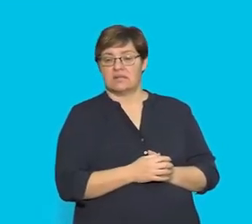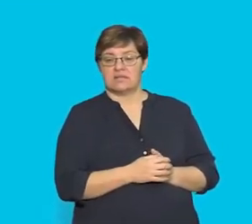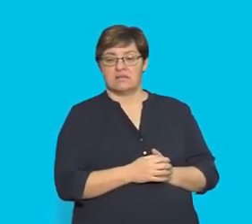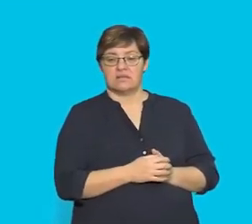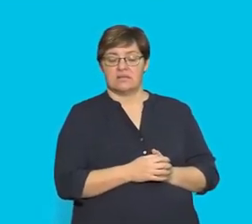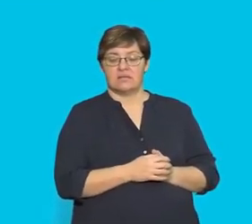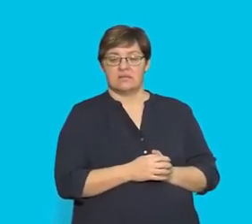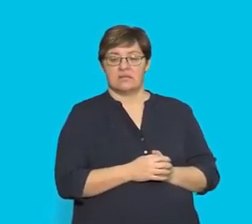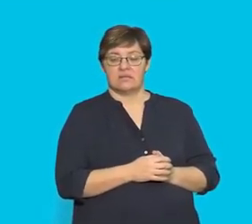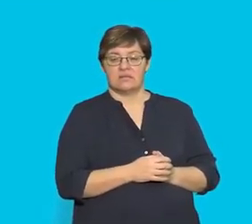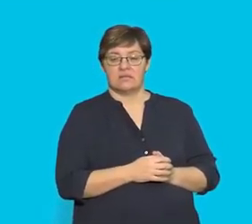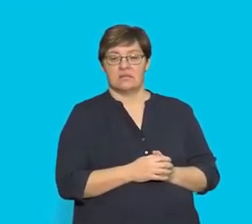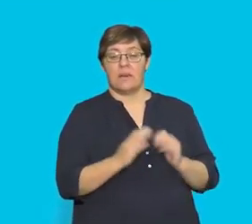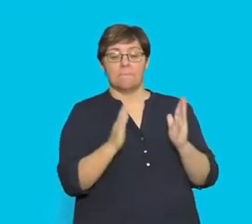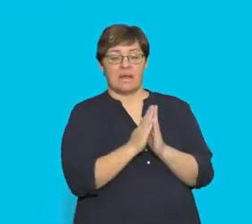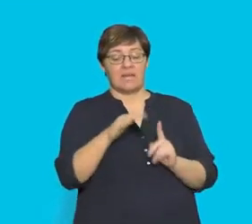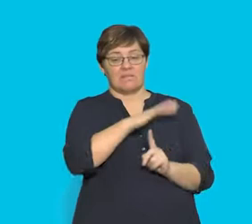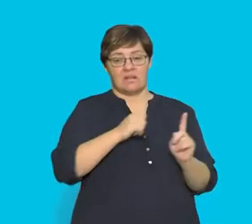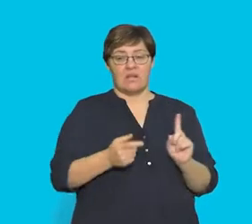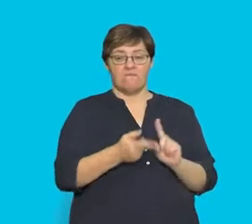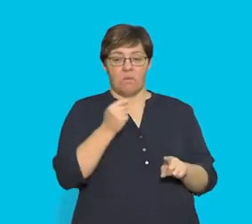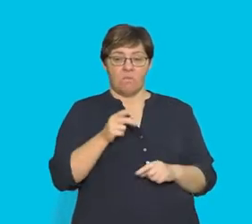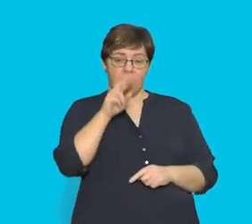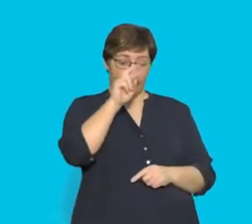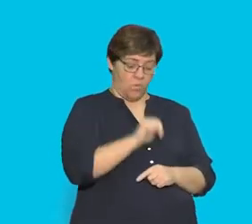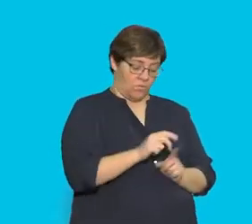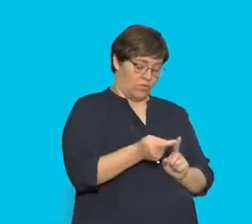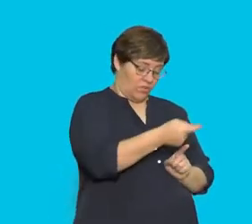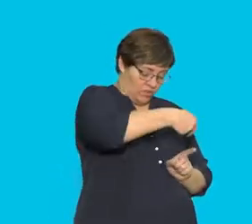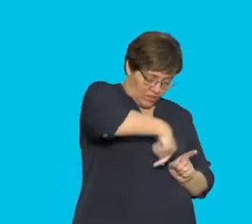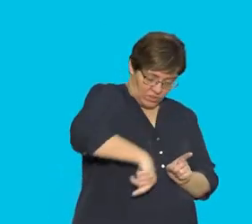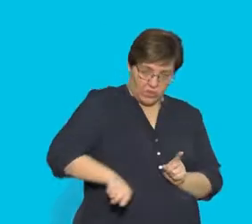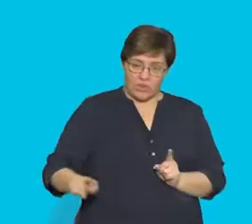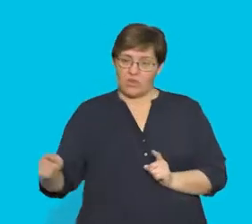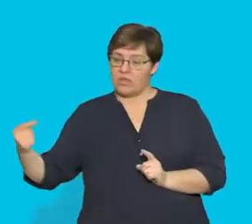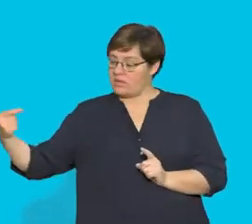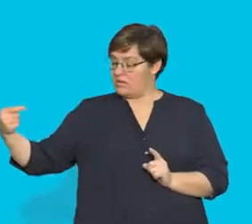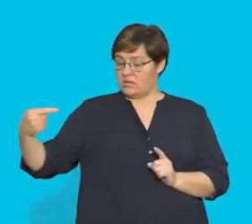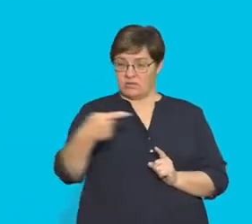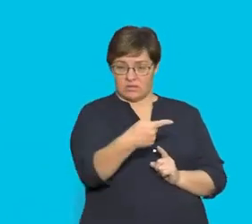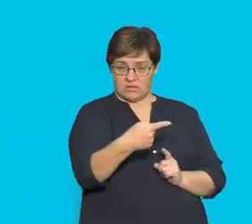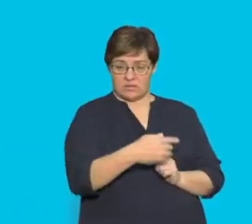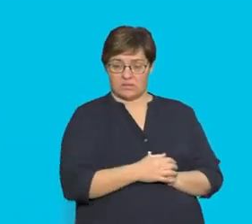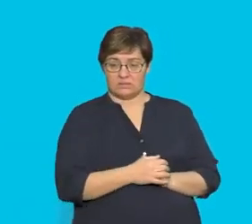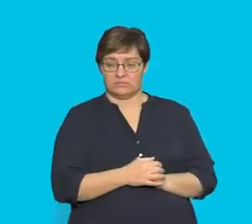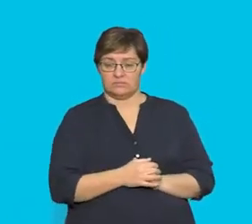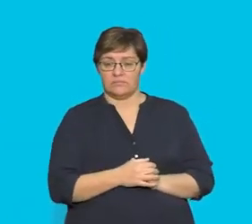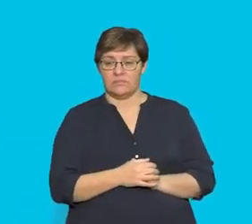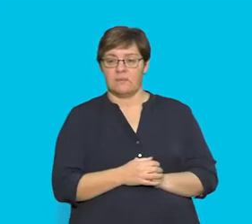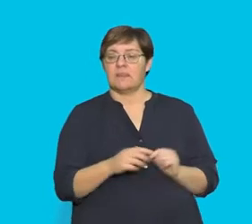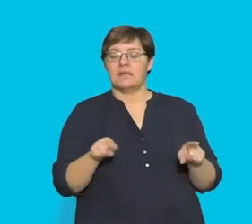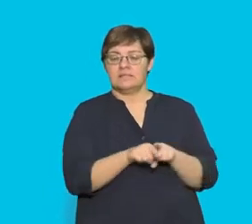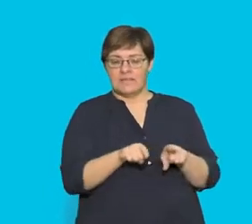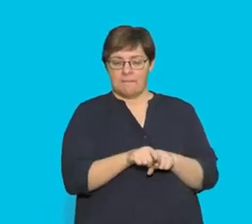my magnetic field is going to run from the North Pole because this is an electromagnet. It is